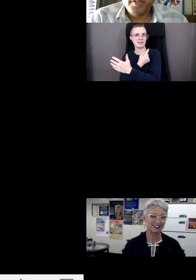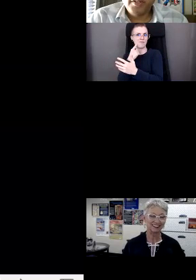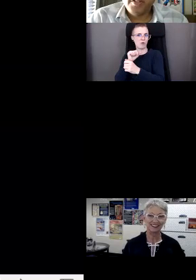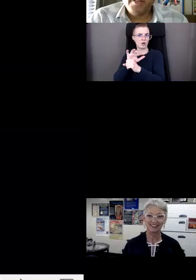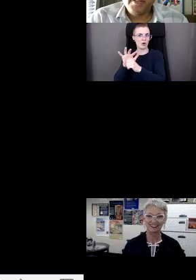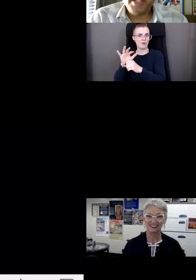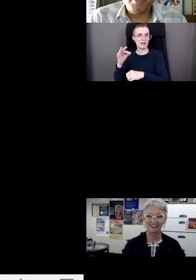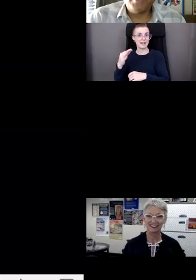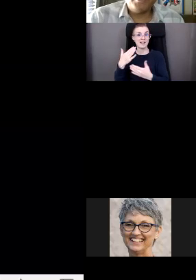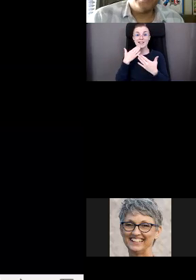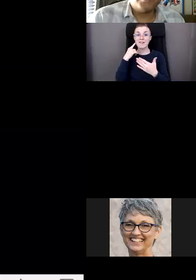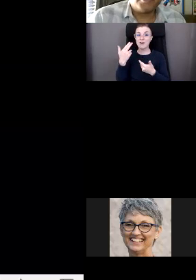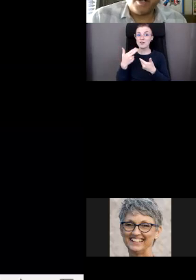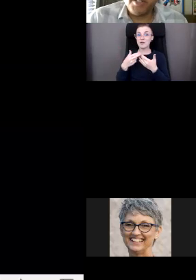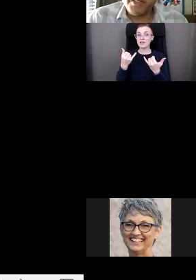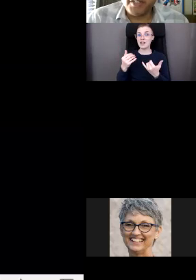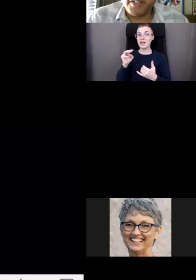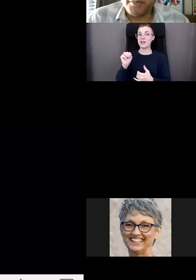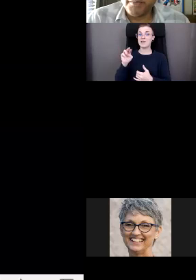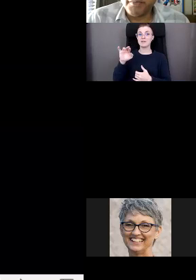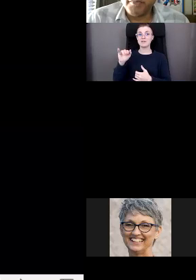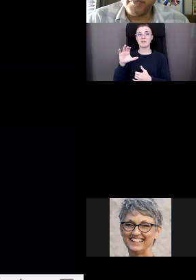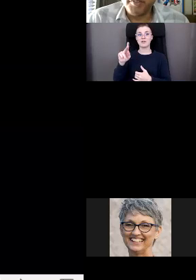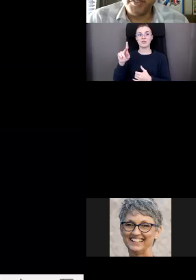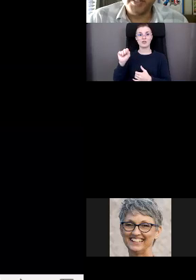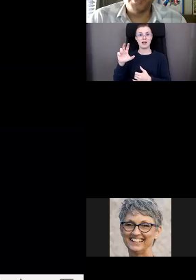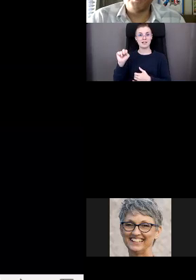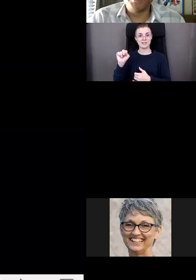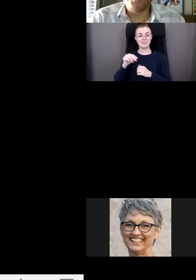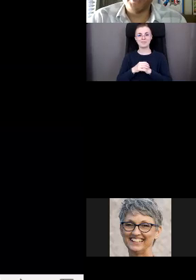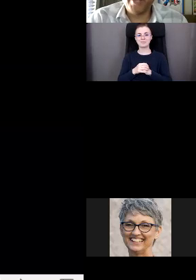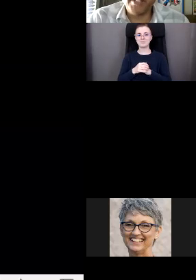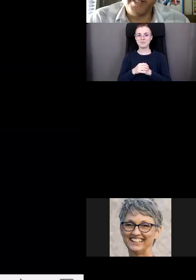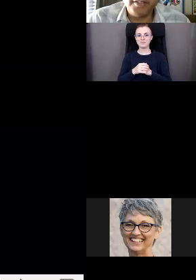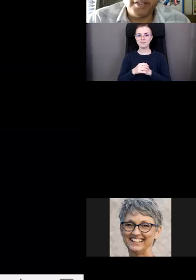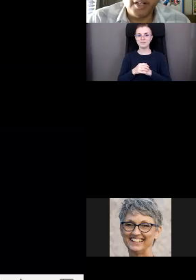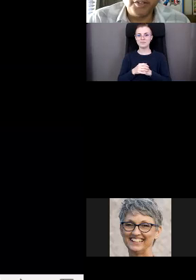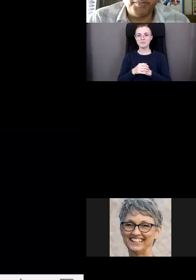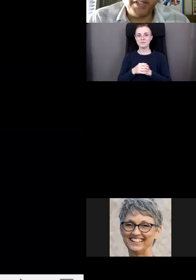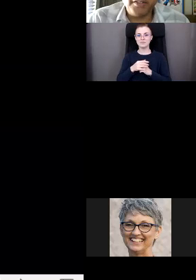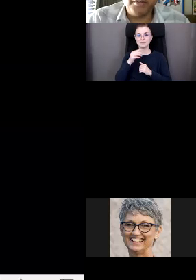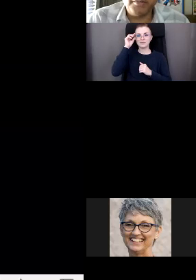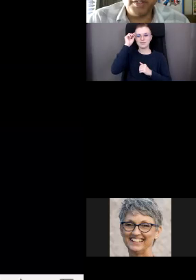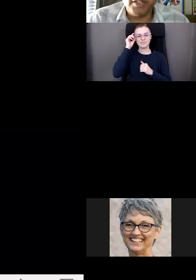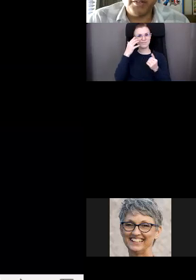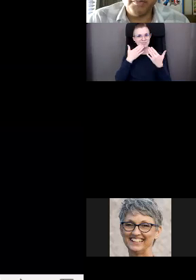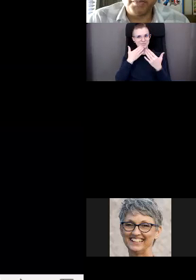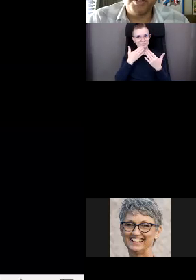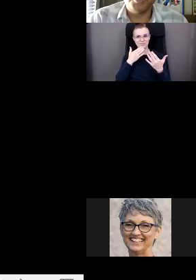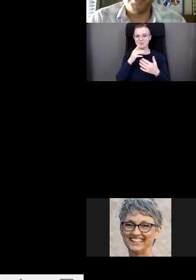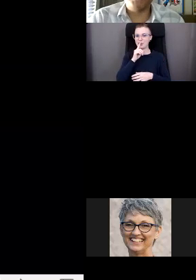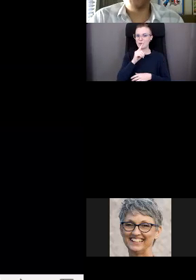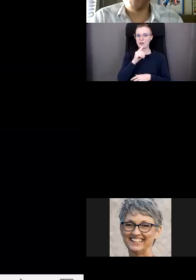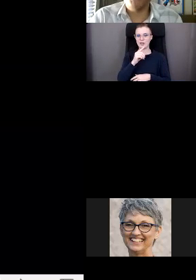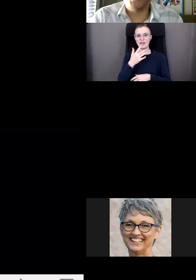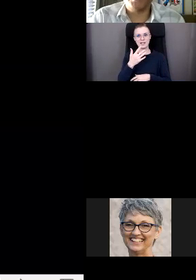today. Thank you, Randy, and it's always sincerely a pleasure whenever I get to speak to